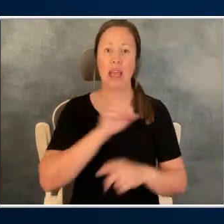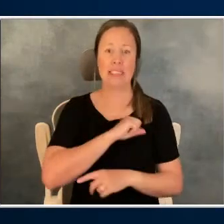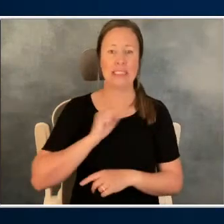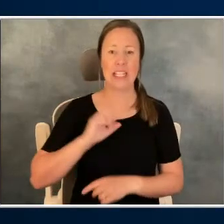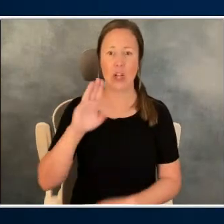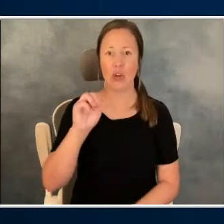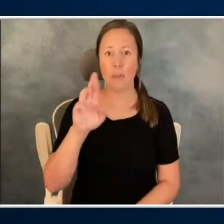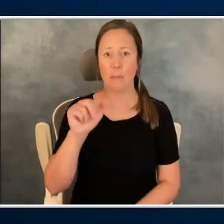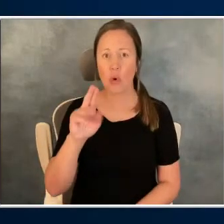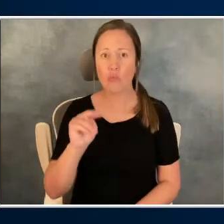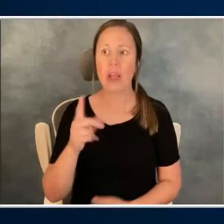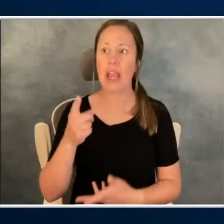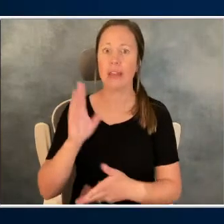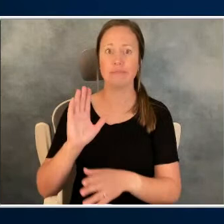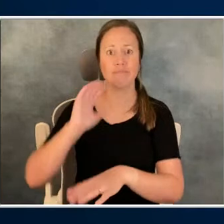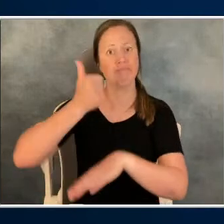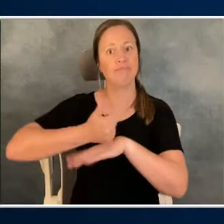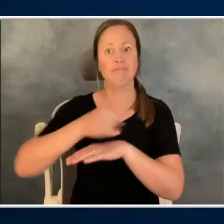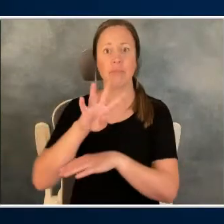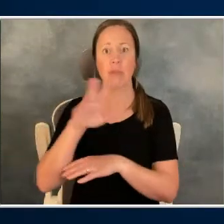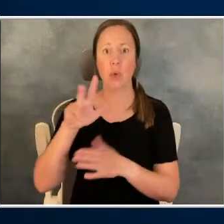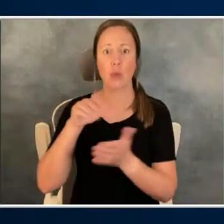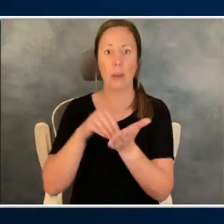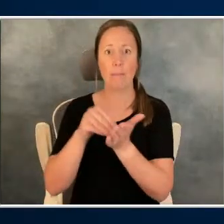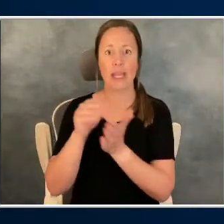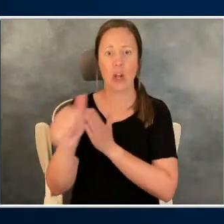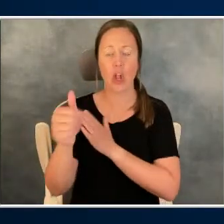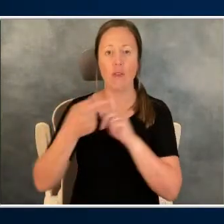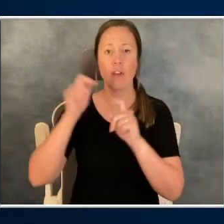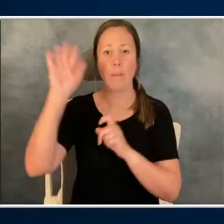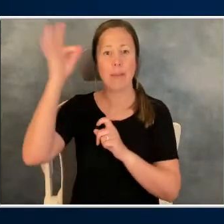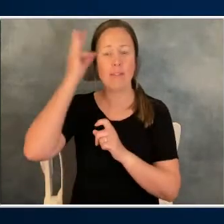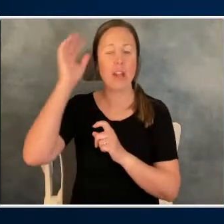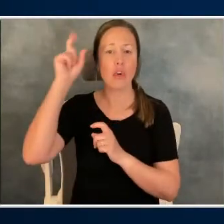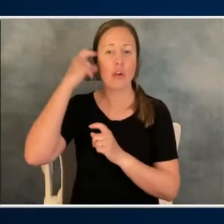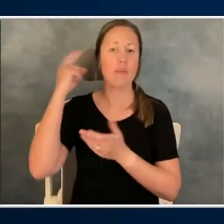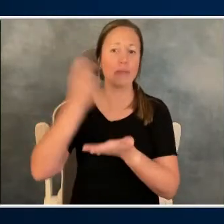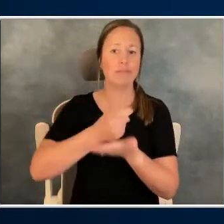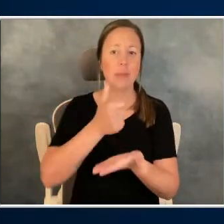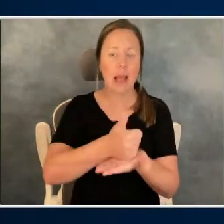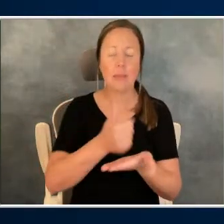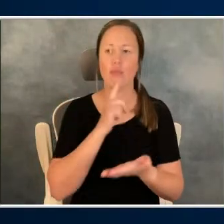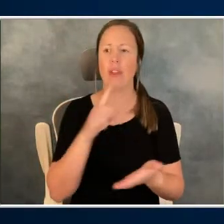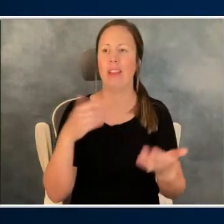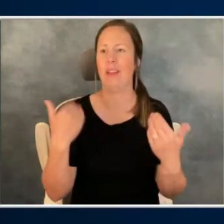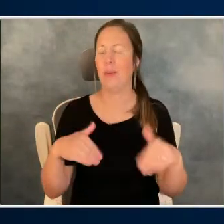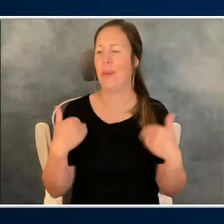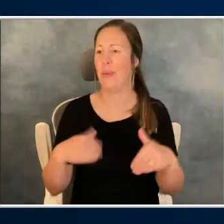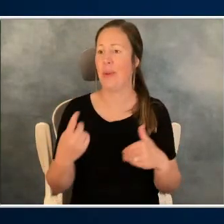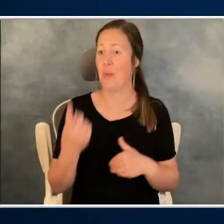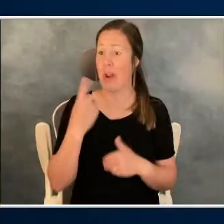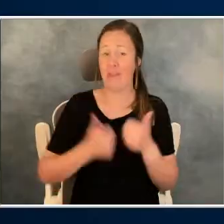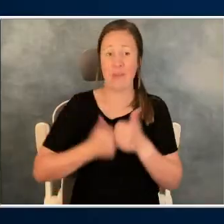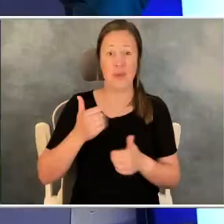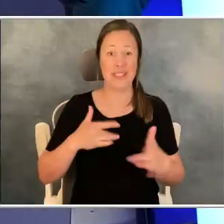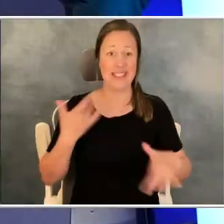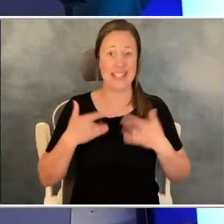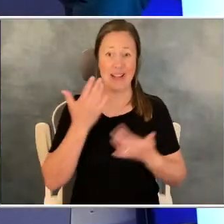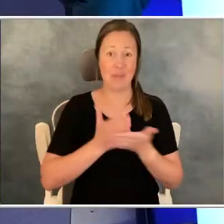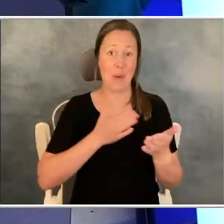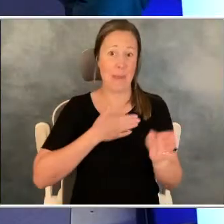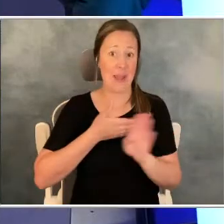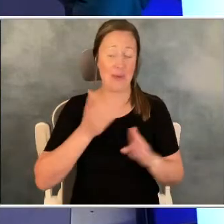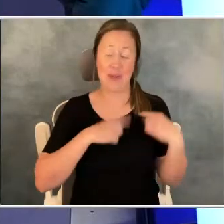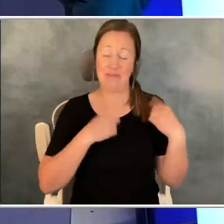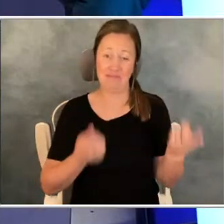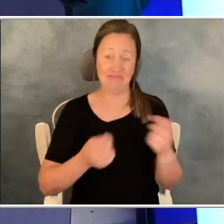$43 million from the federal government to help with this building. It has to be one of the highlights of my career here at the University of Kansas. Well, I think it is, because it's a